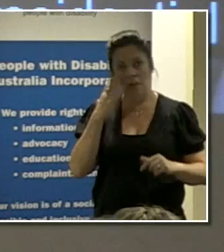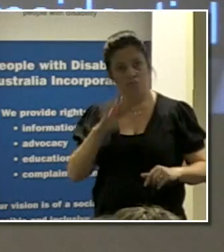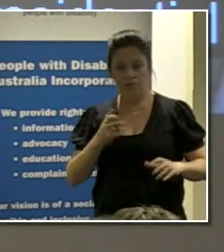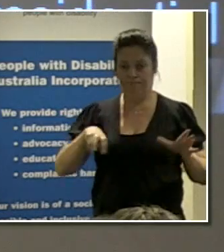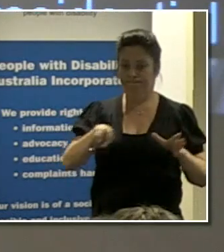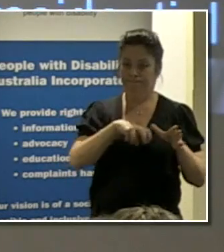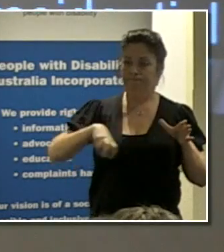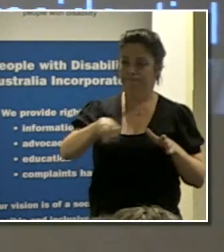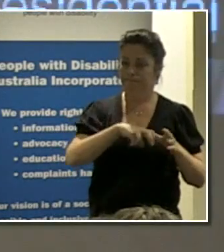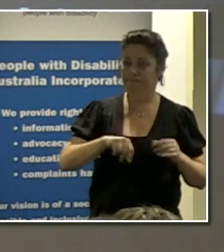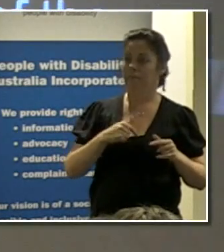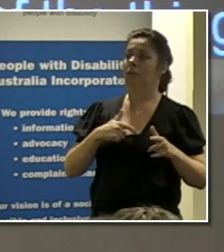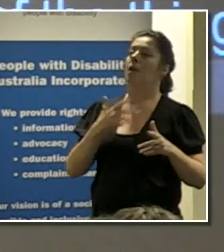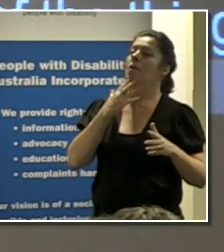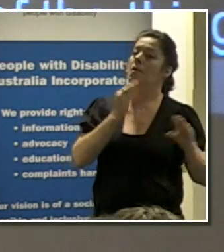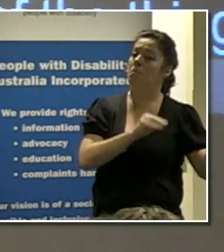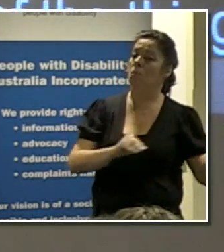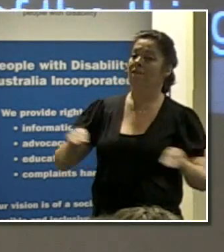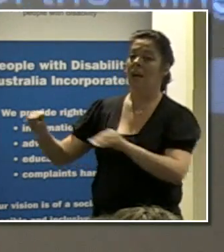things with the insurance system, we actually